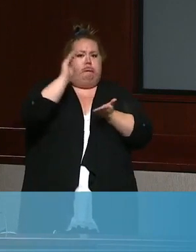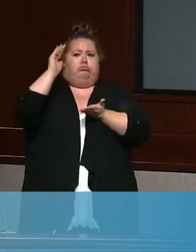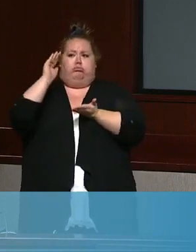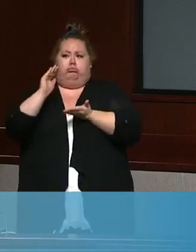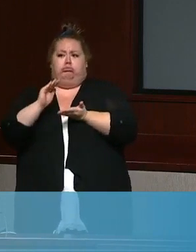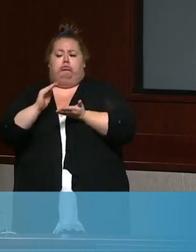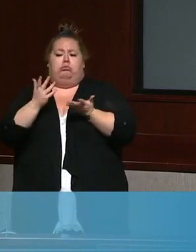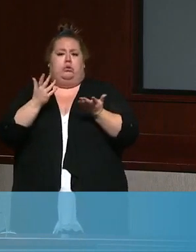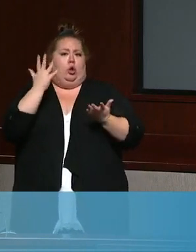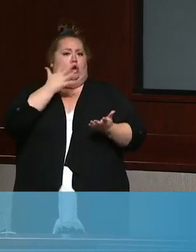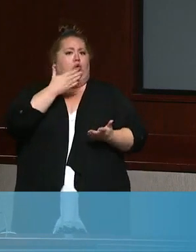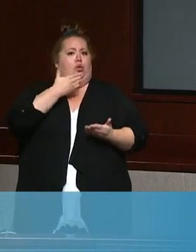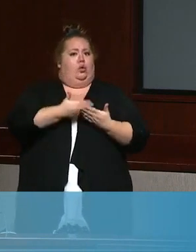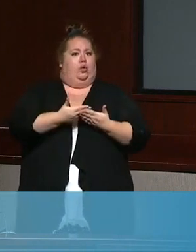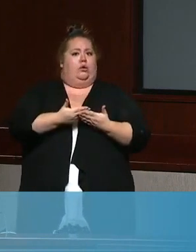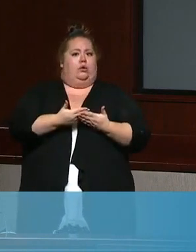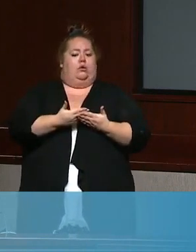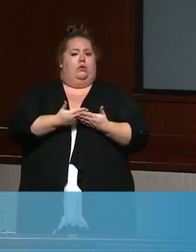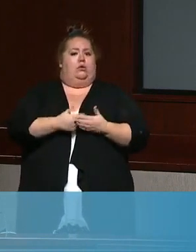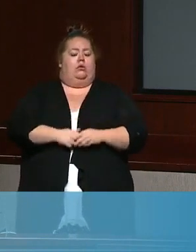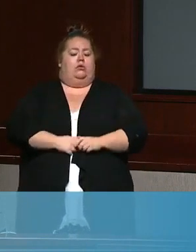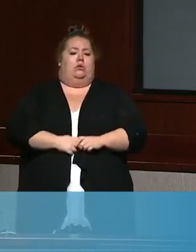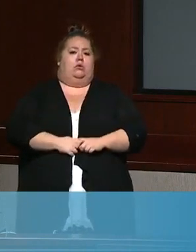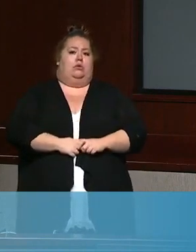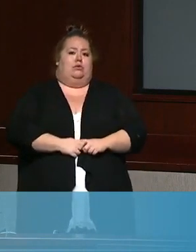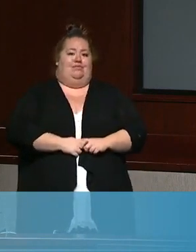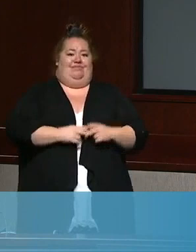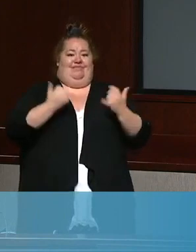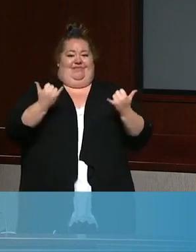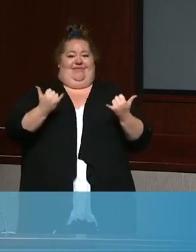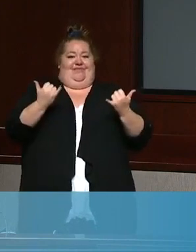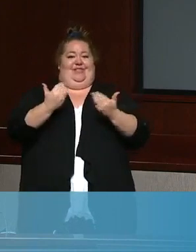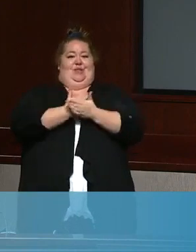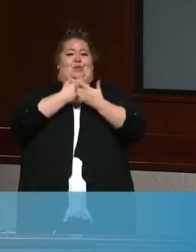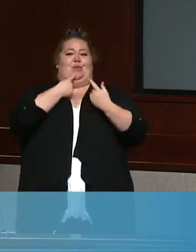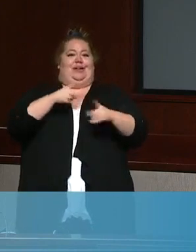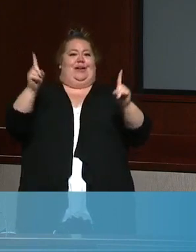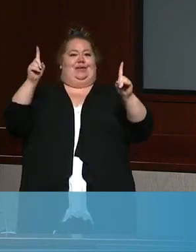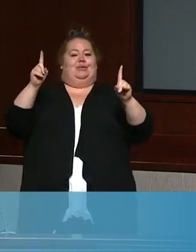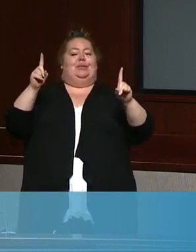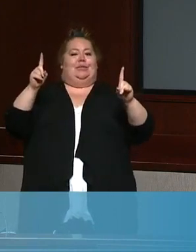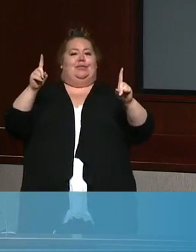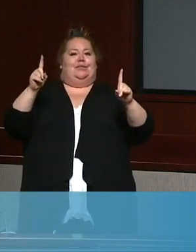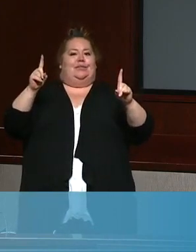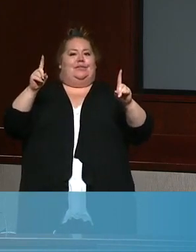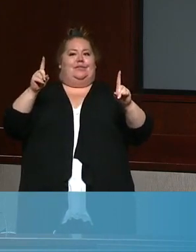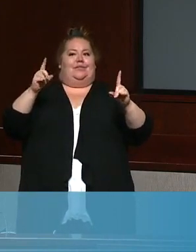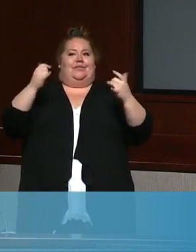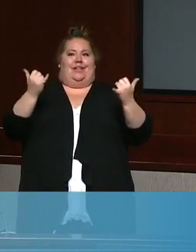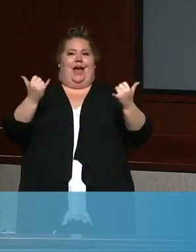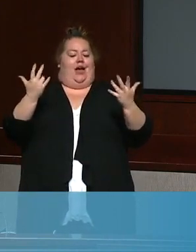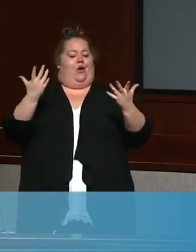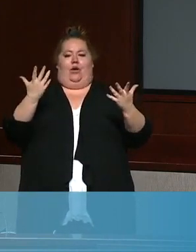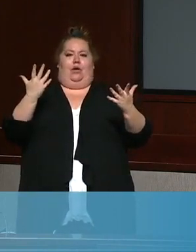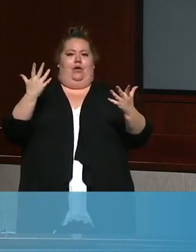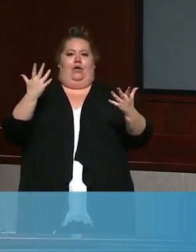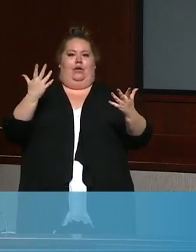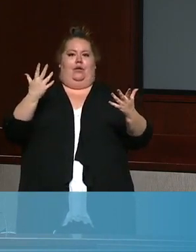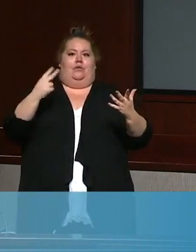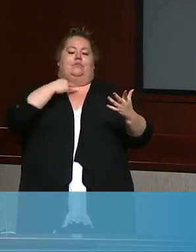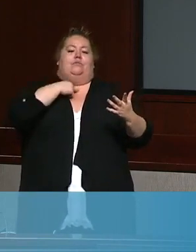good. This new announcement by the state slows that process for